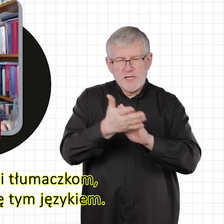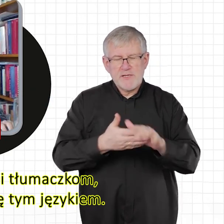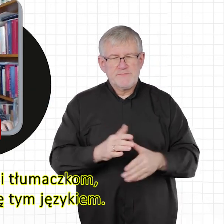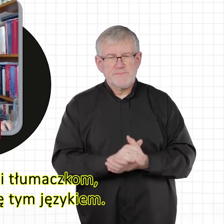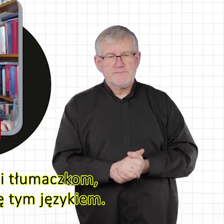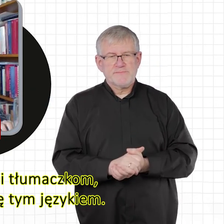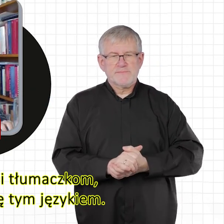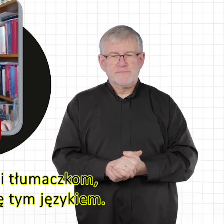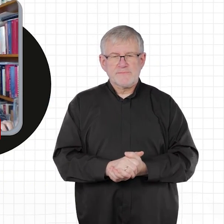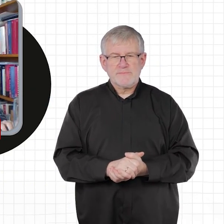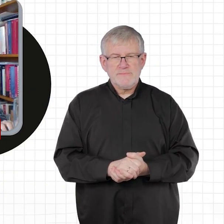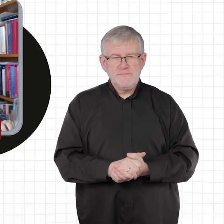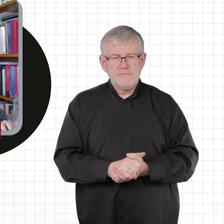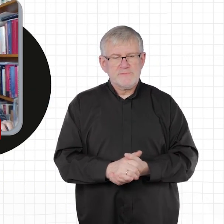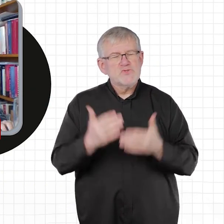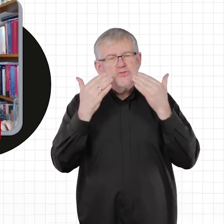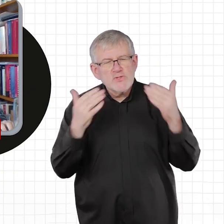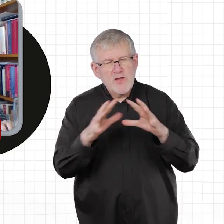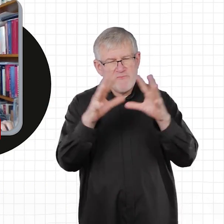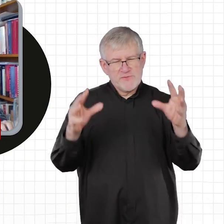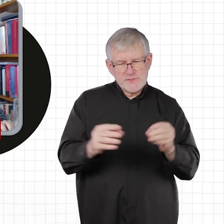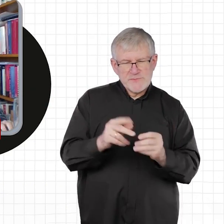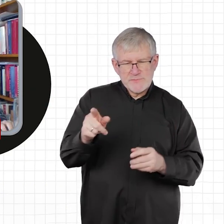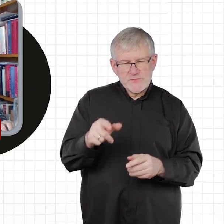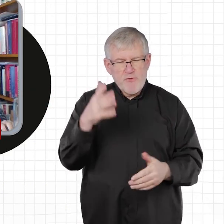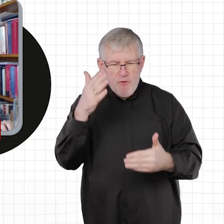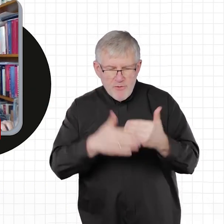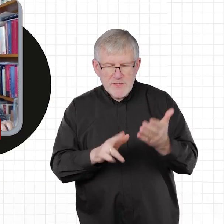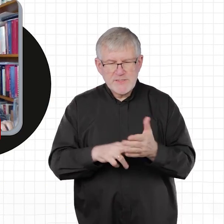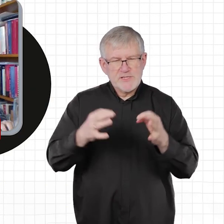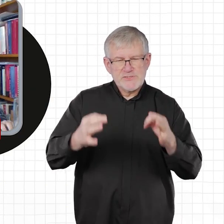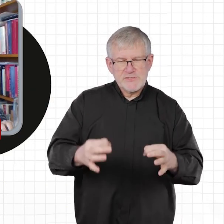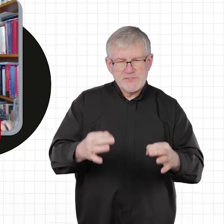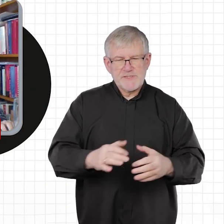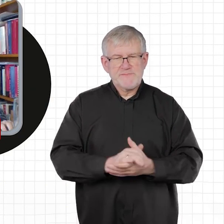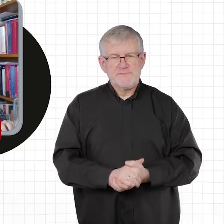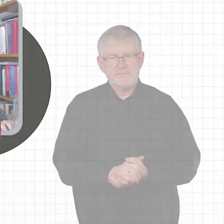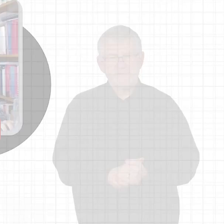Polish Sign Language. So thank you, everyone, and that's all.